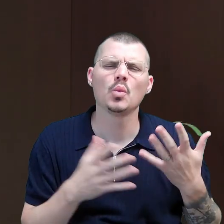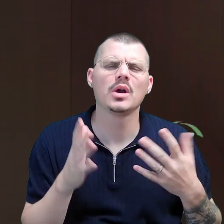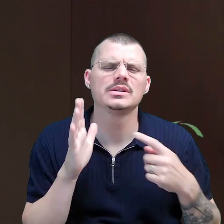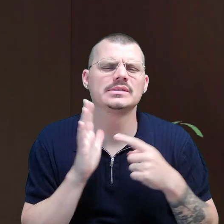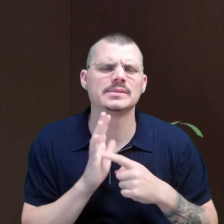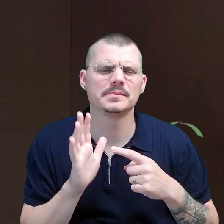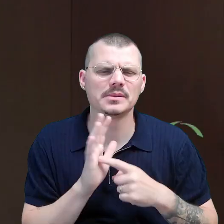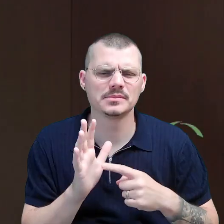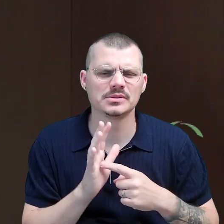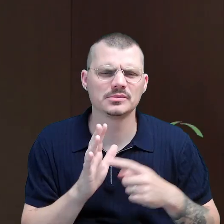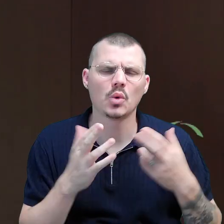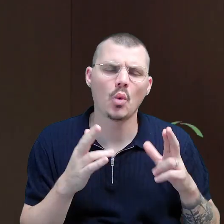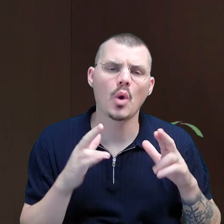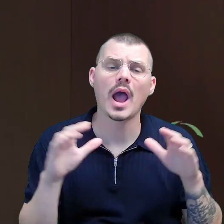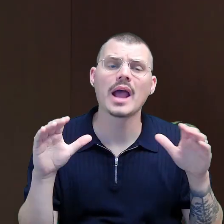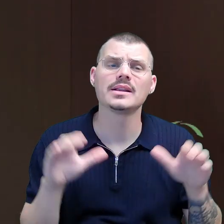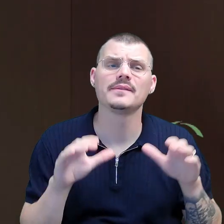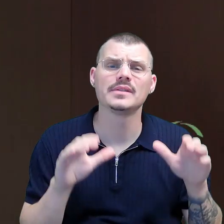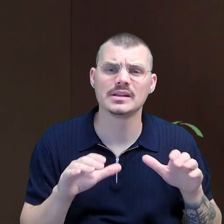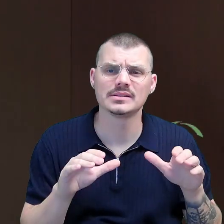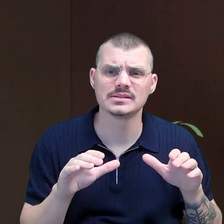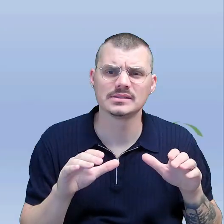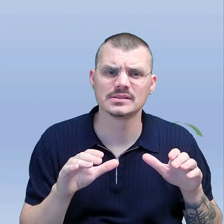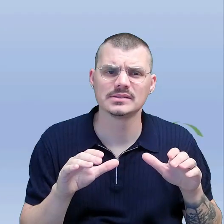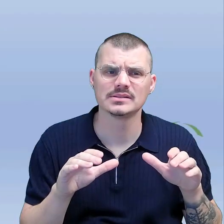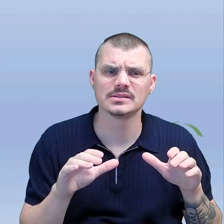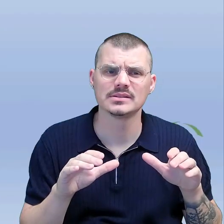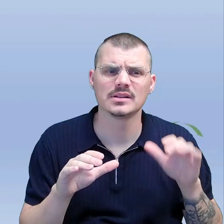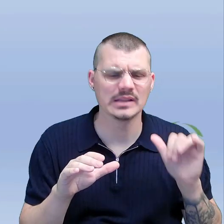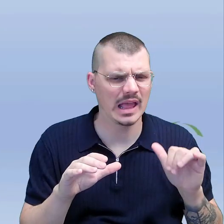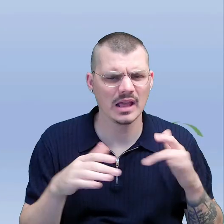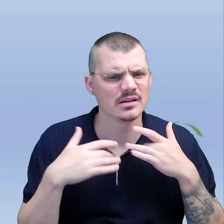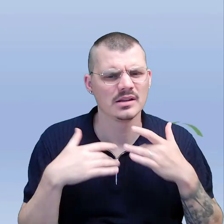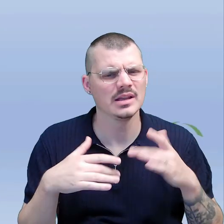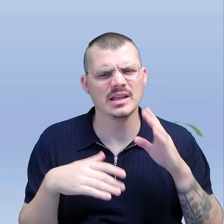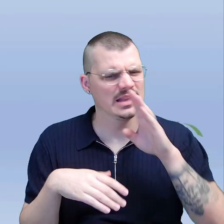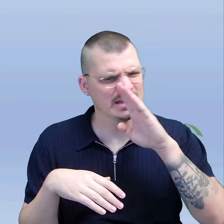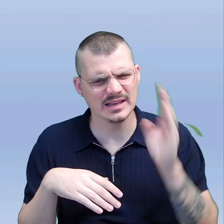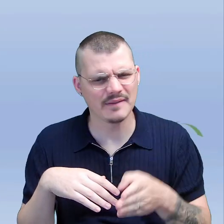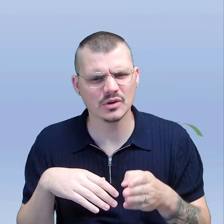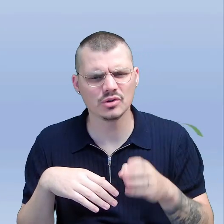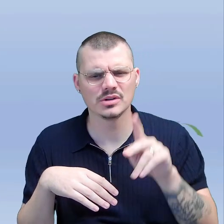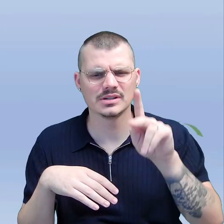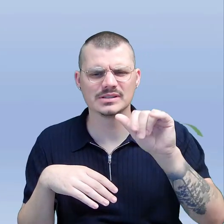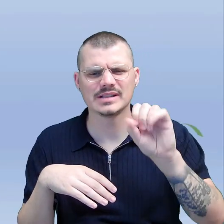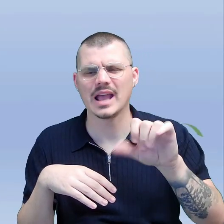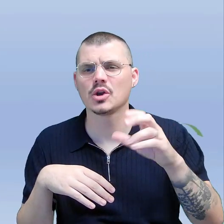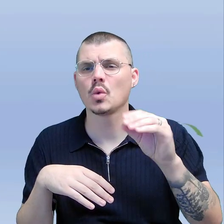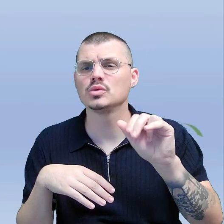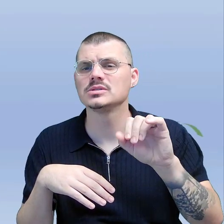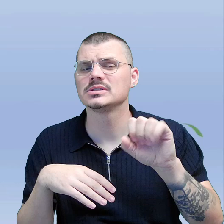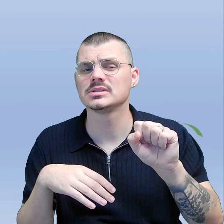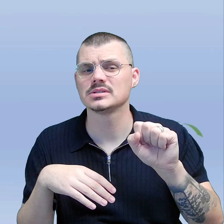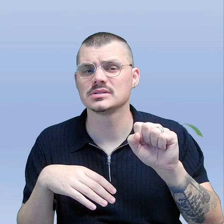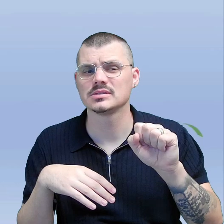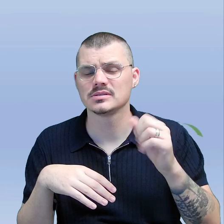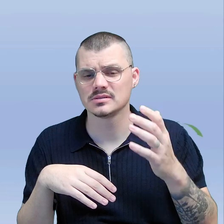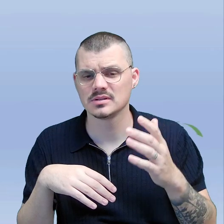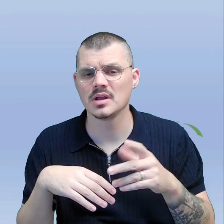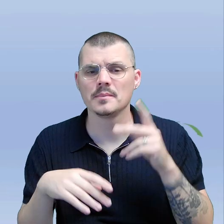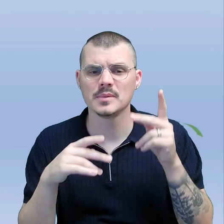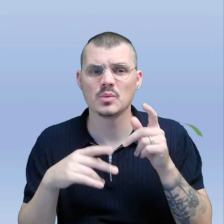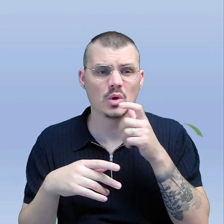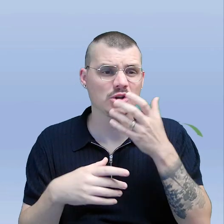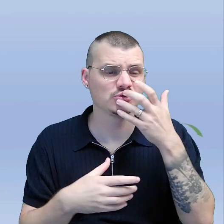So what are some symptoms or activities that are almost never psychosis